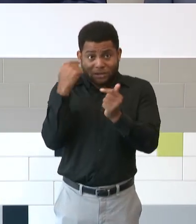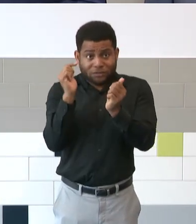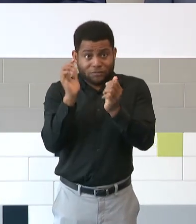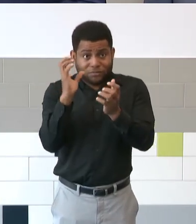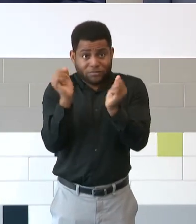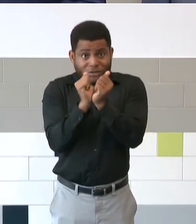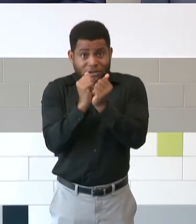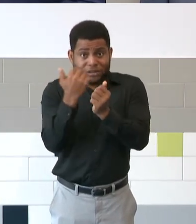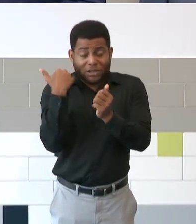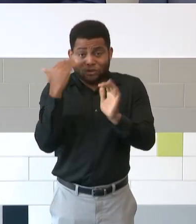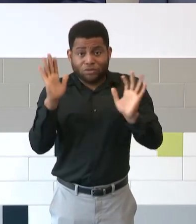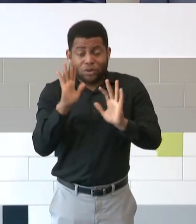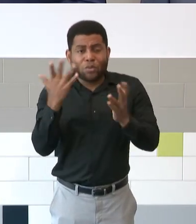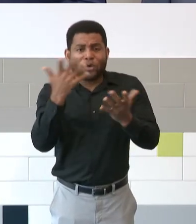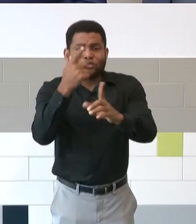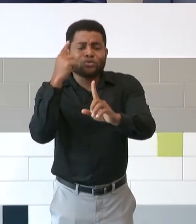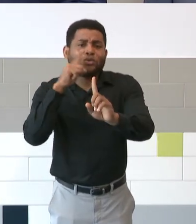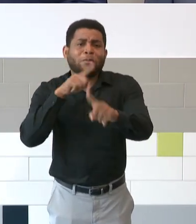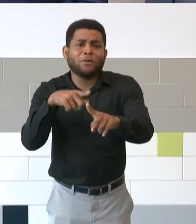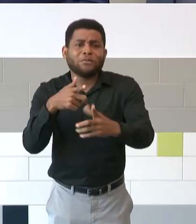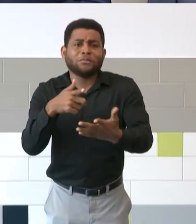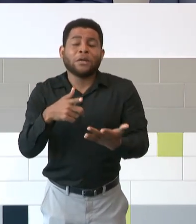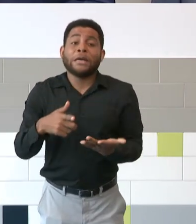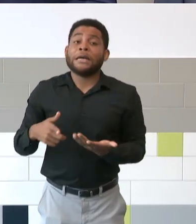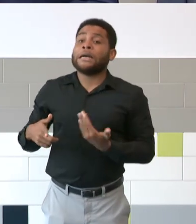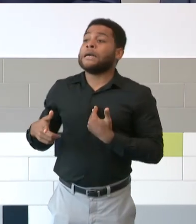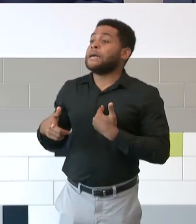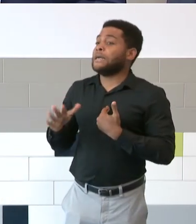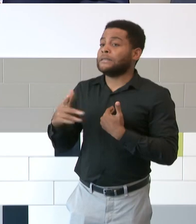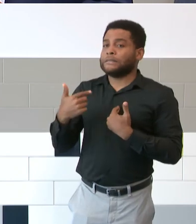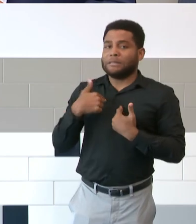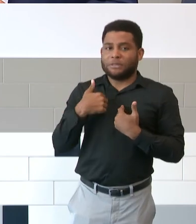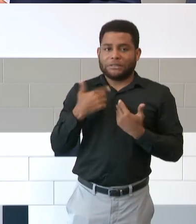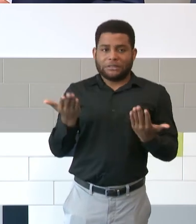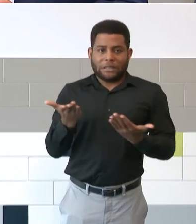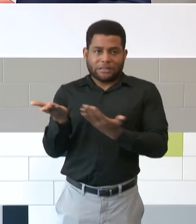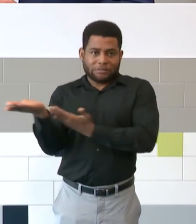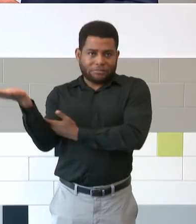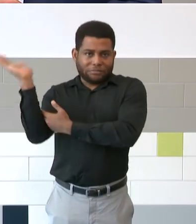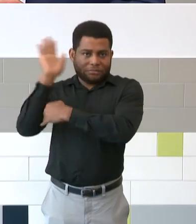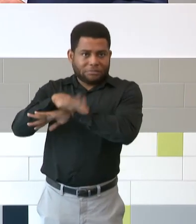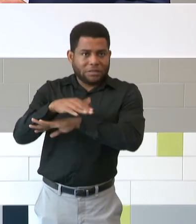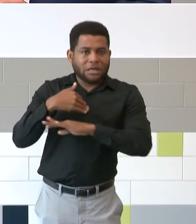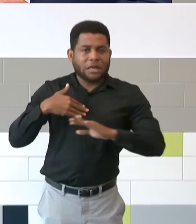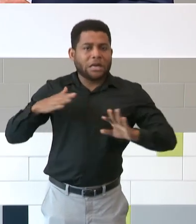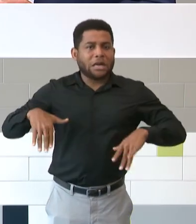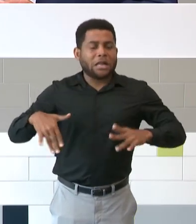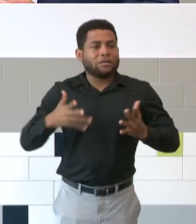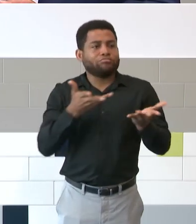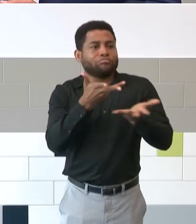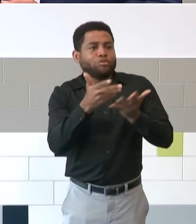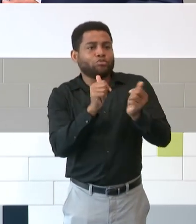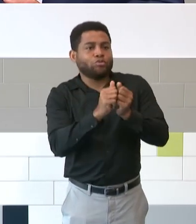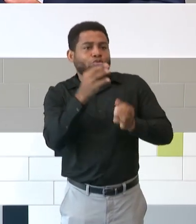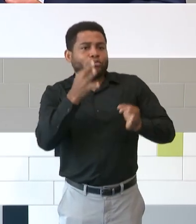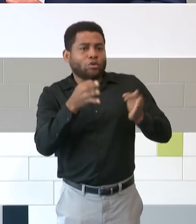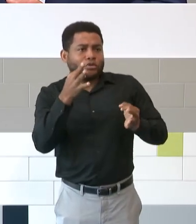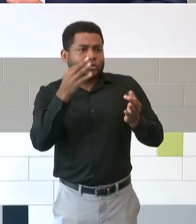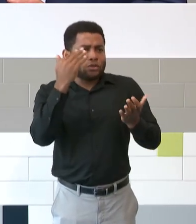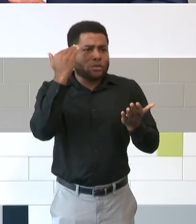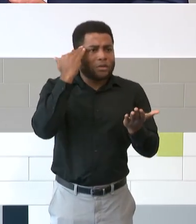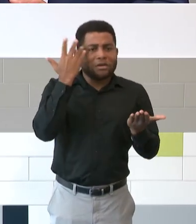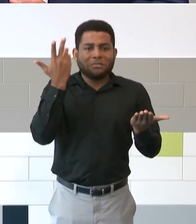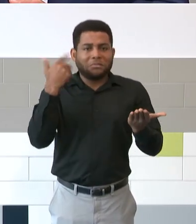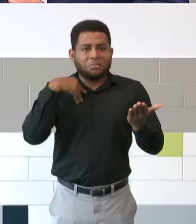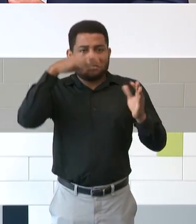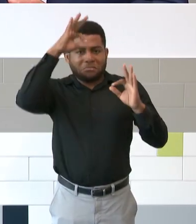read anything that the courts have released. I understand from walking in here that the documents or indictment have